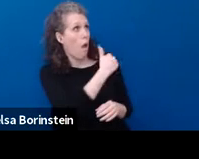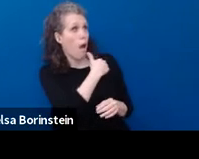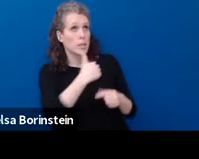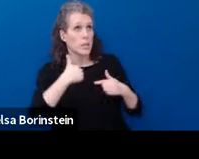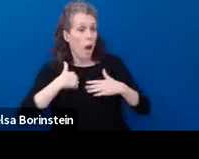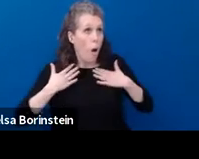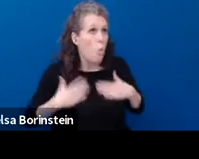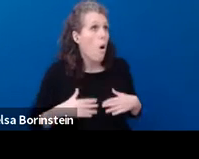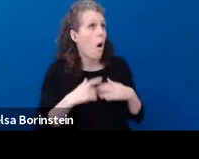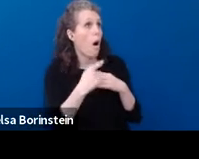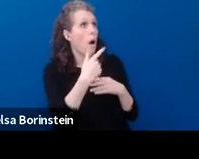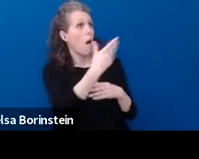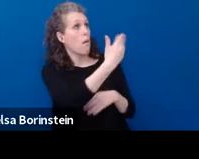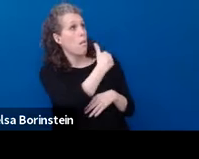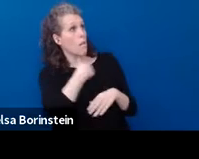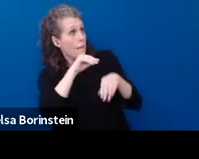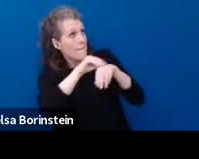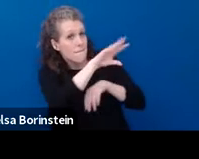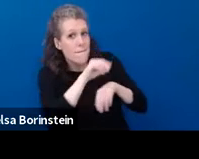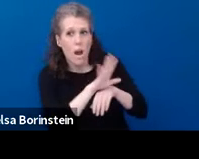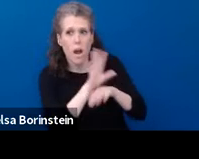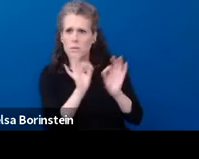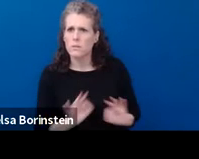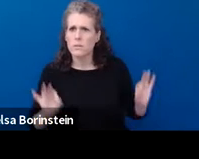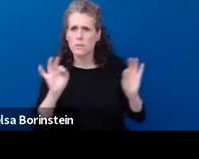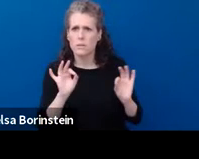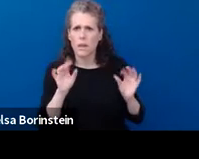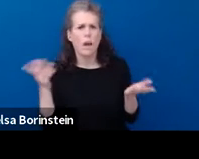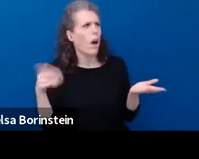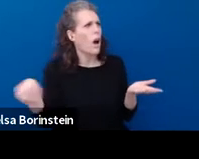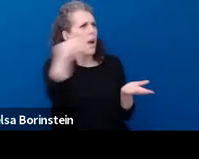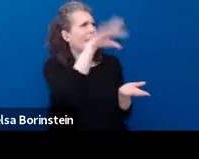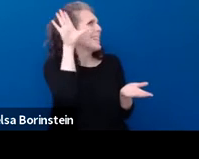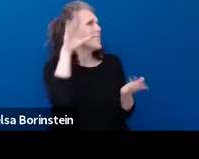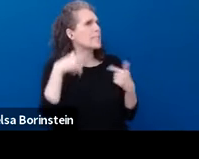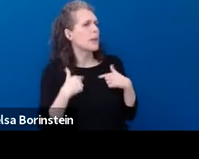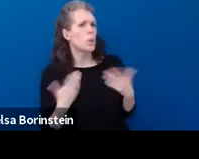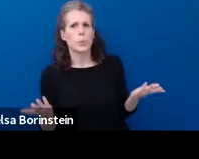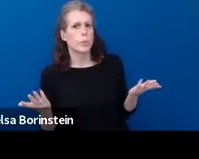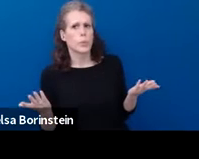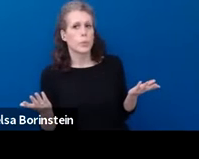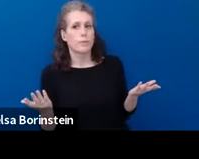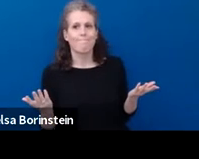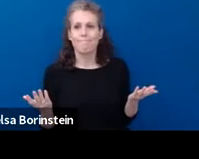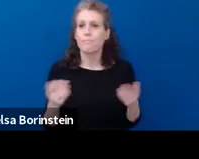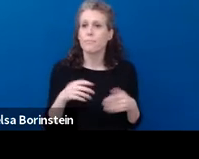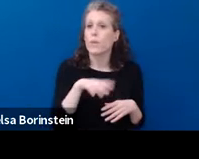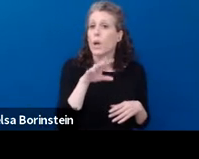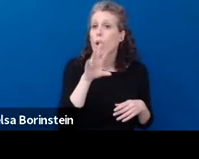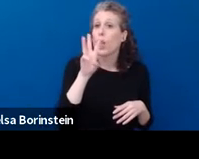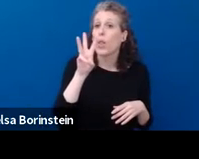how to do this better. Why are they not listening to me? And also in the Web Accessibility Directive, there